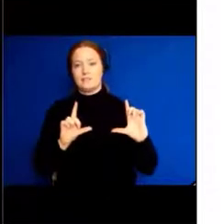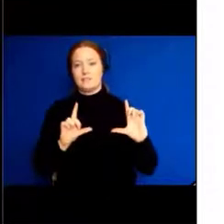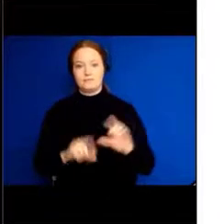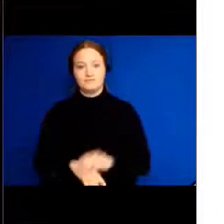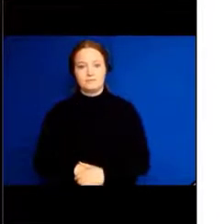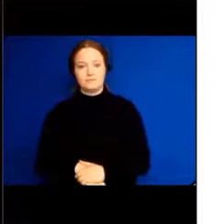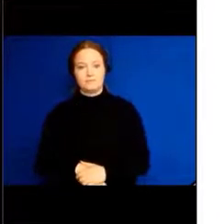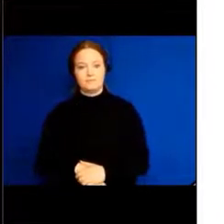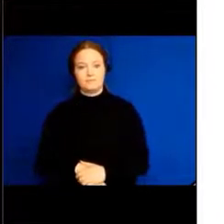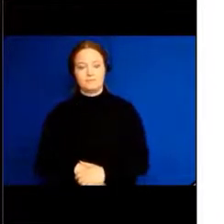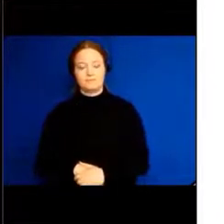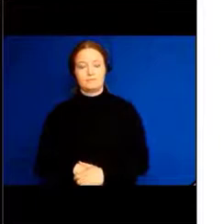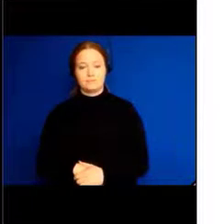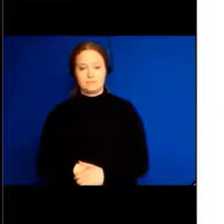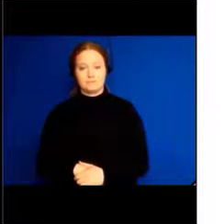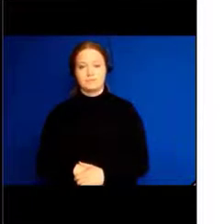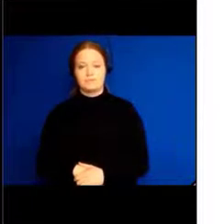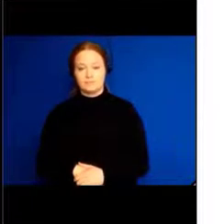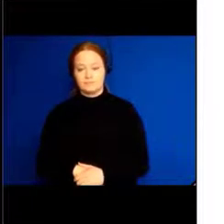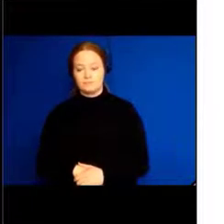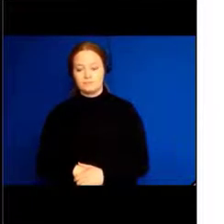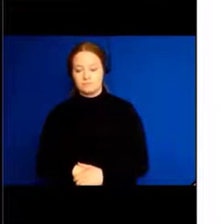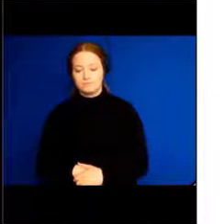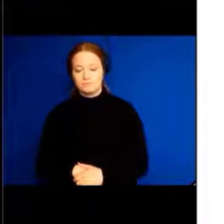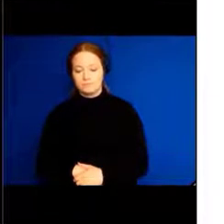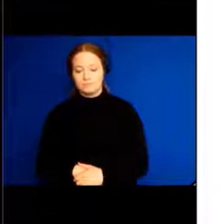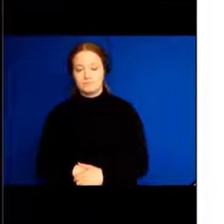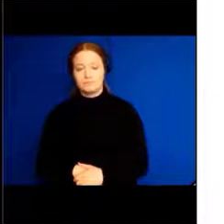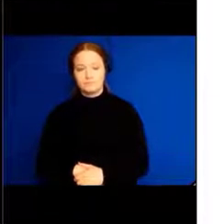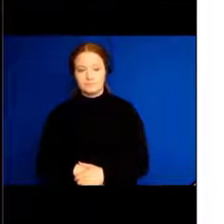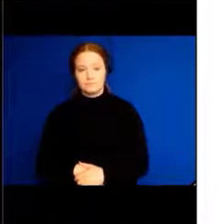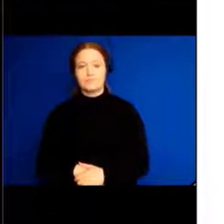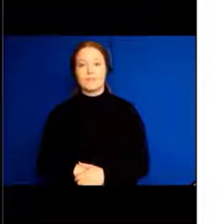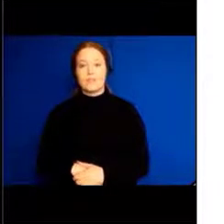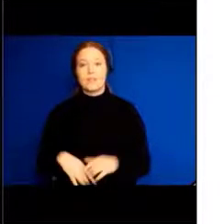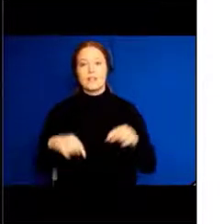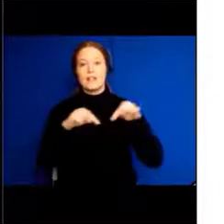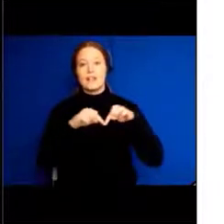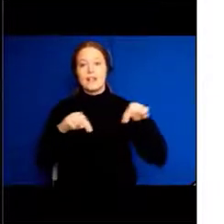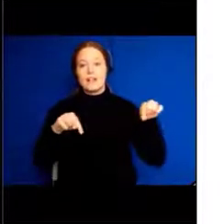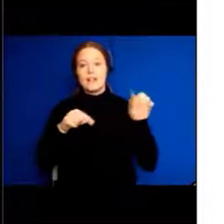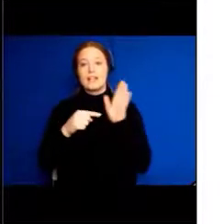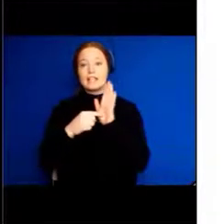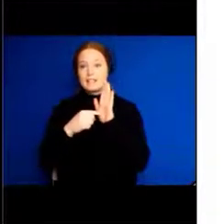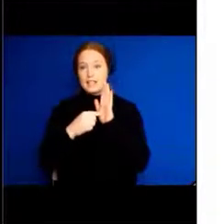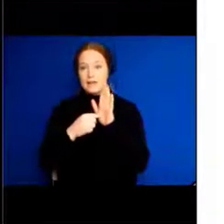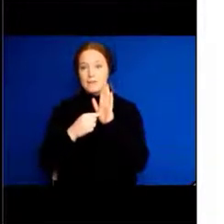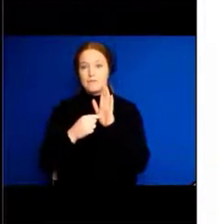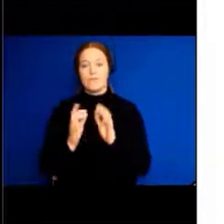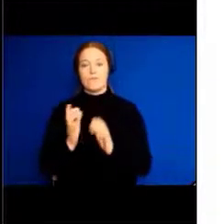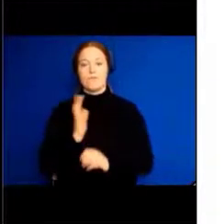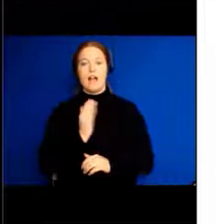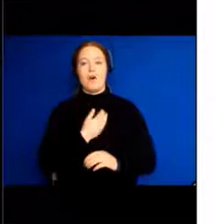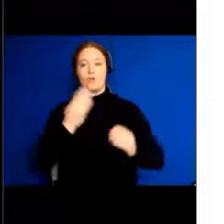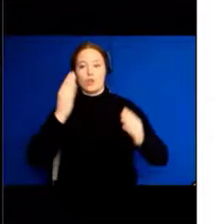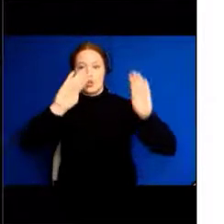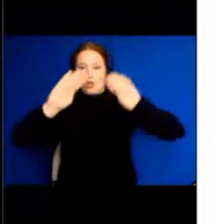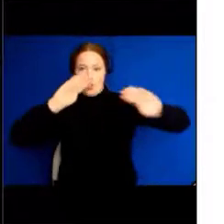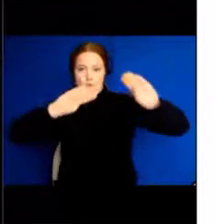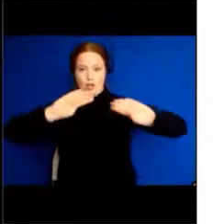So here's an example of one of the beautiful collages made by Cindy. And